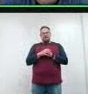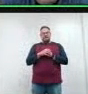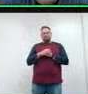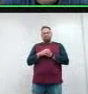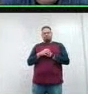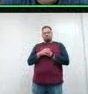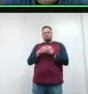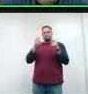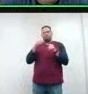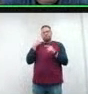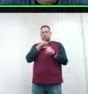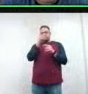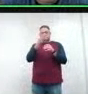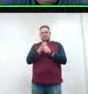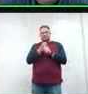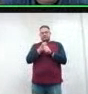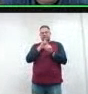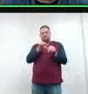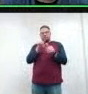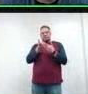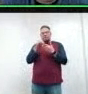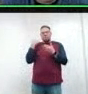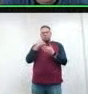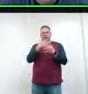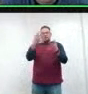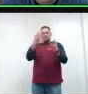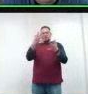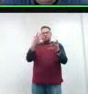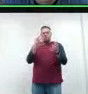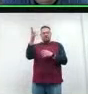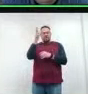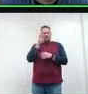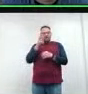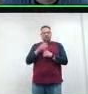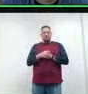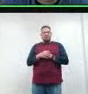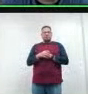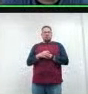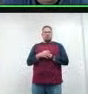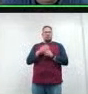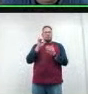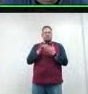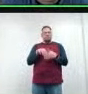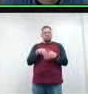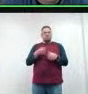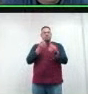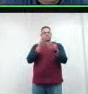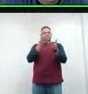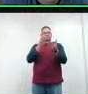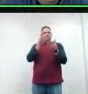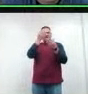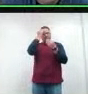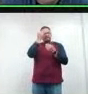when we don't get the answer that we want to hear, that is being provided, the information is